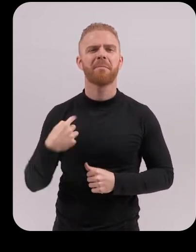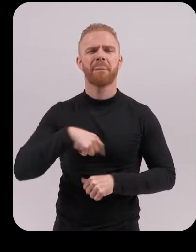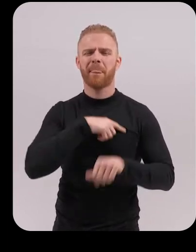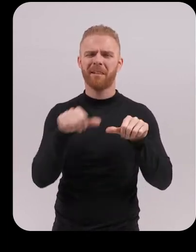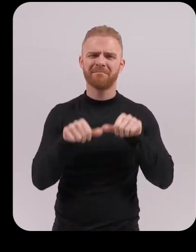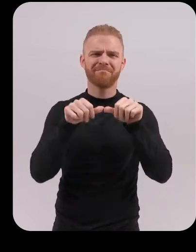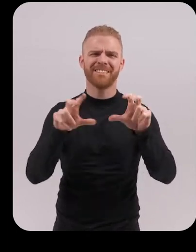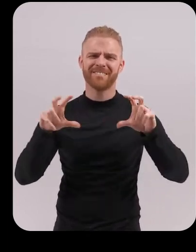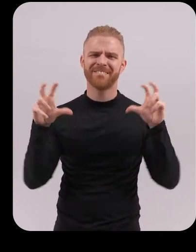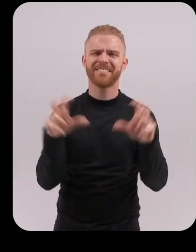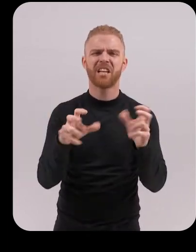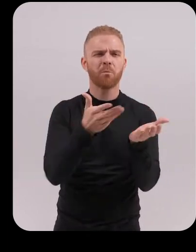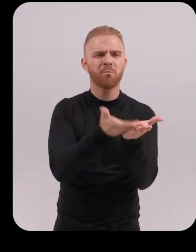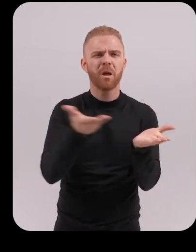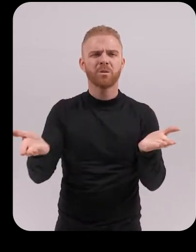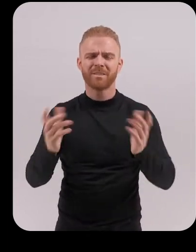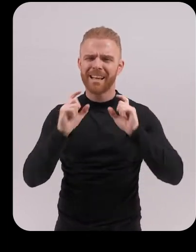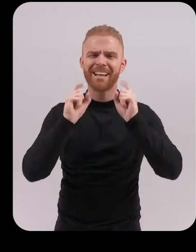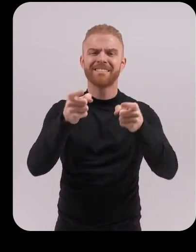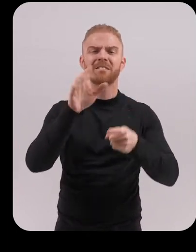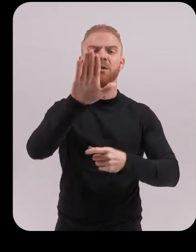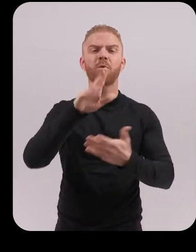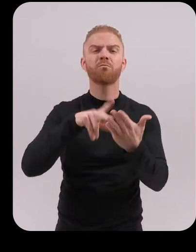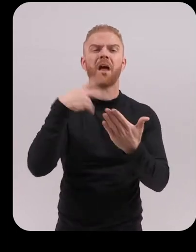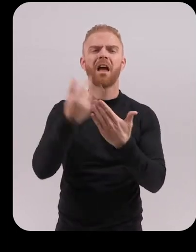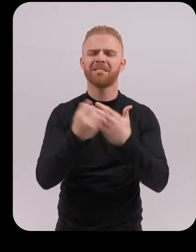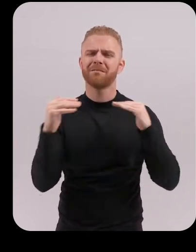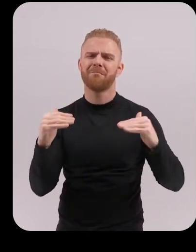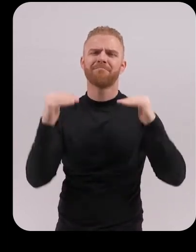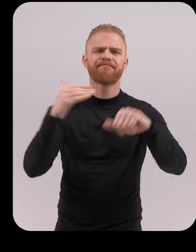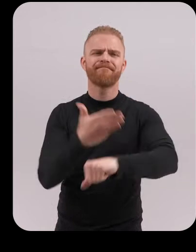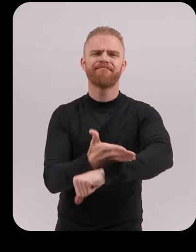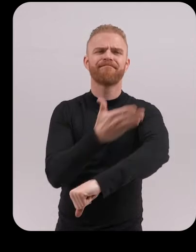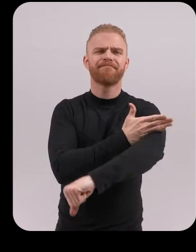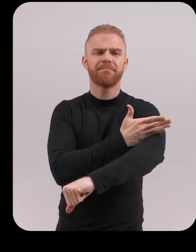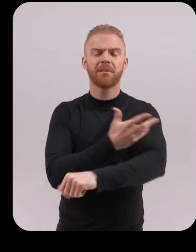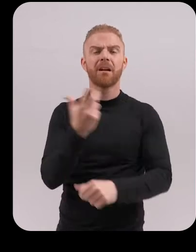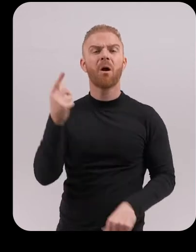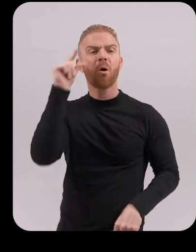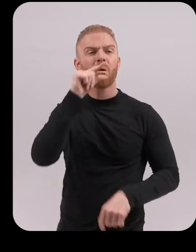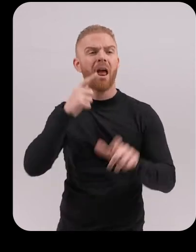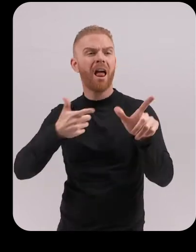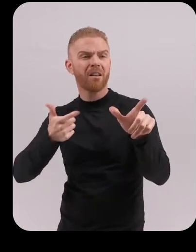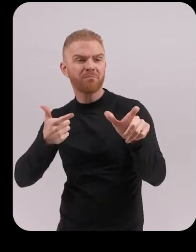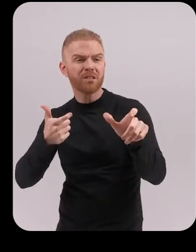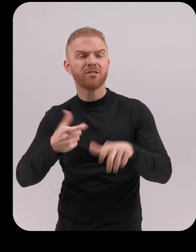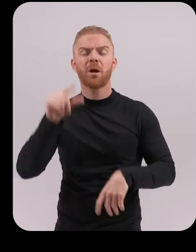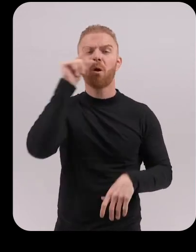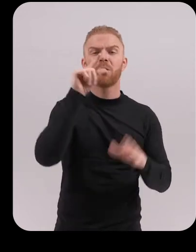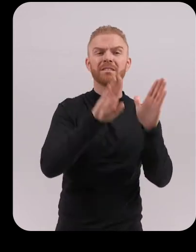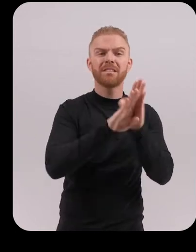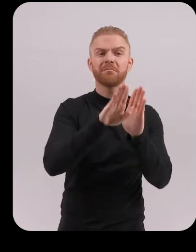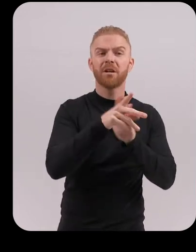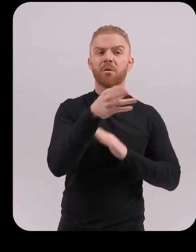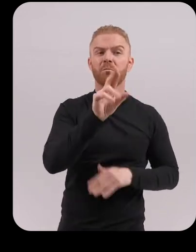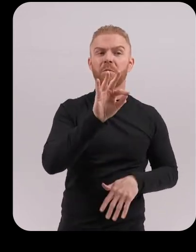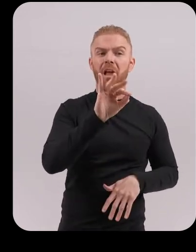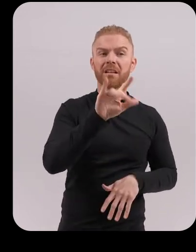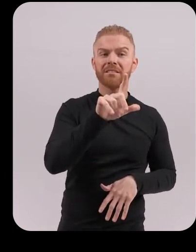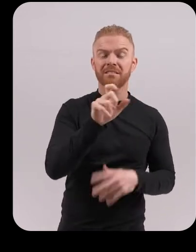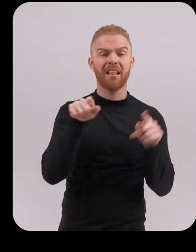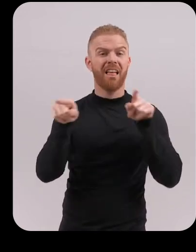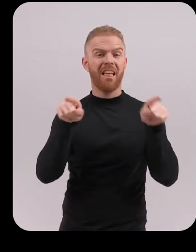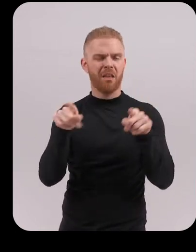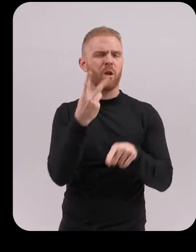We continue to invest in resources, too, to give your projects a boost. Google Accelerators and the Google Developer Profile are